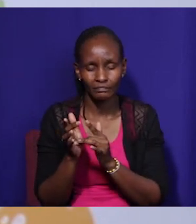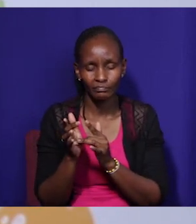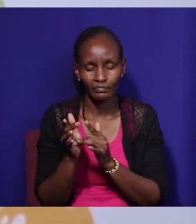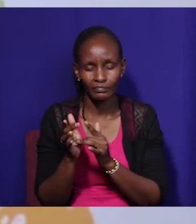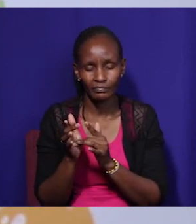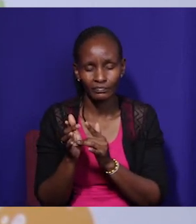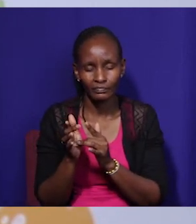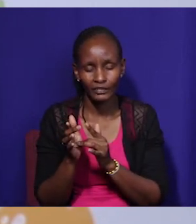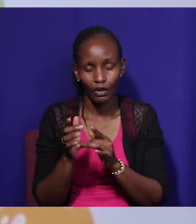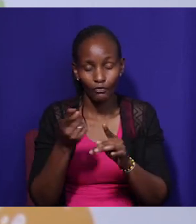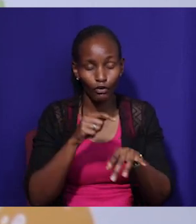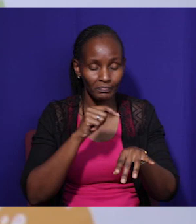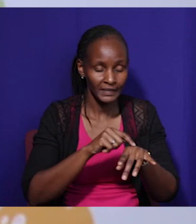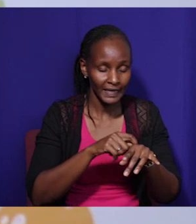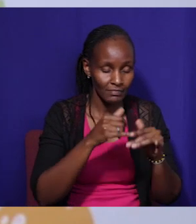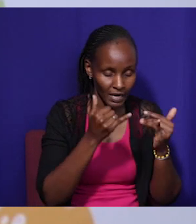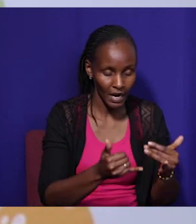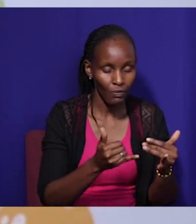that from this moment on,